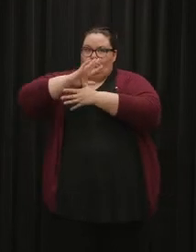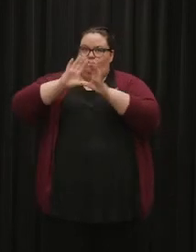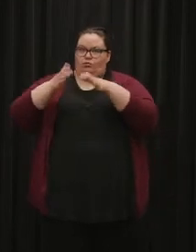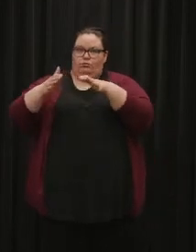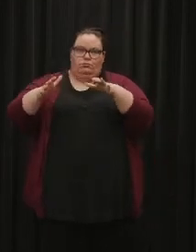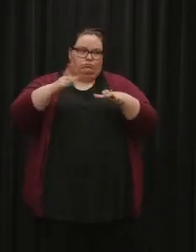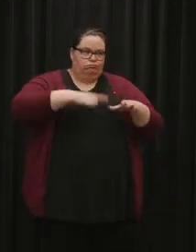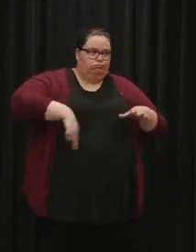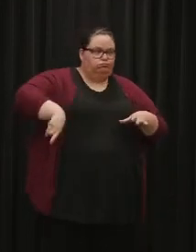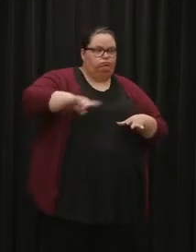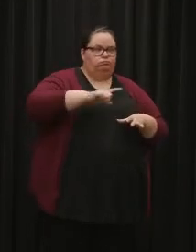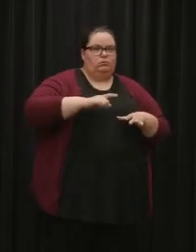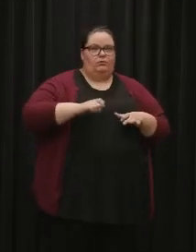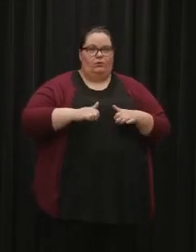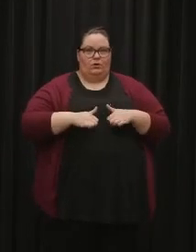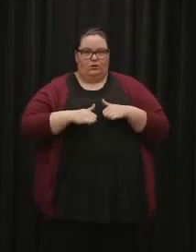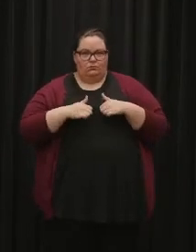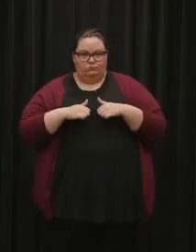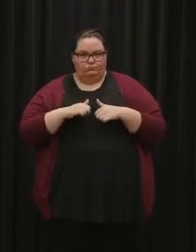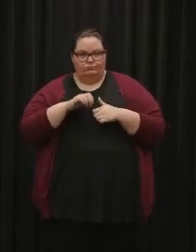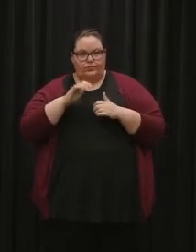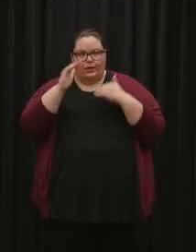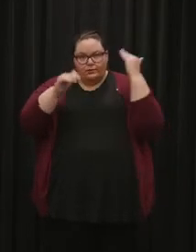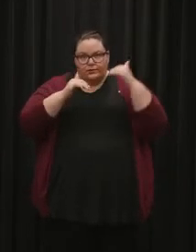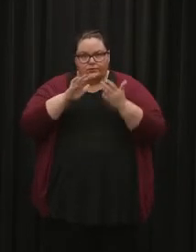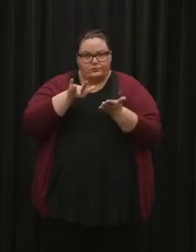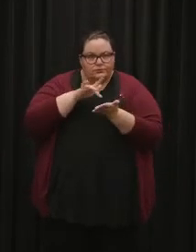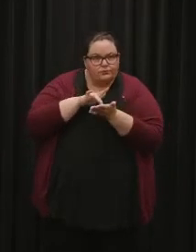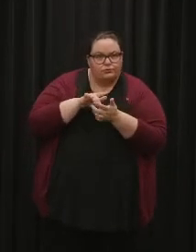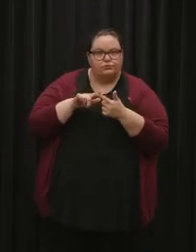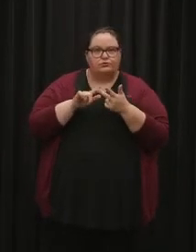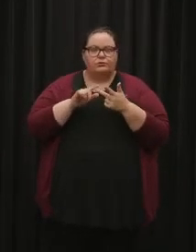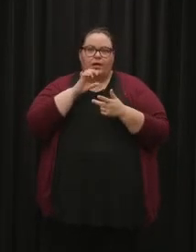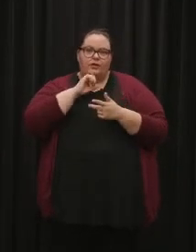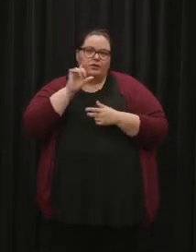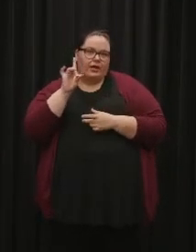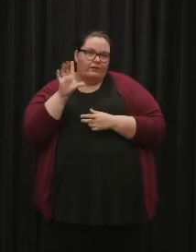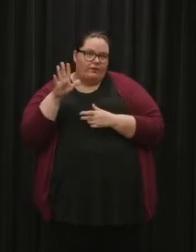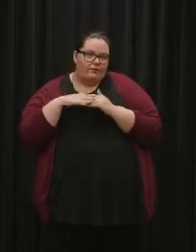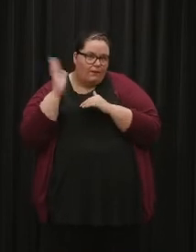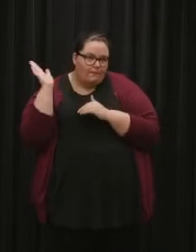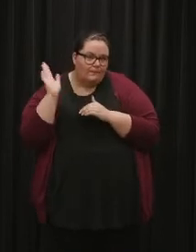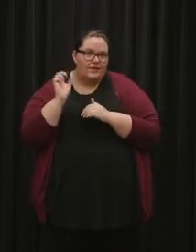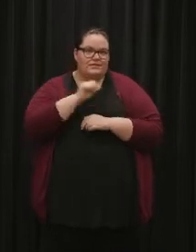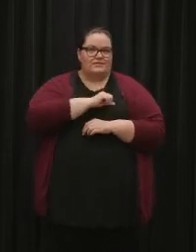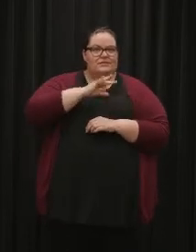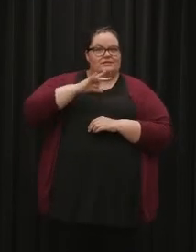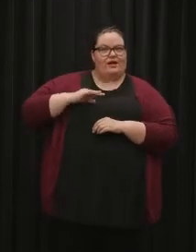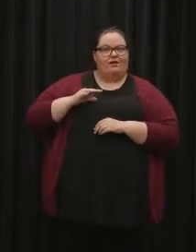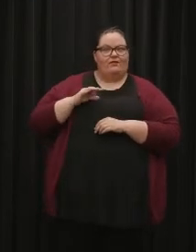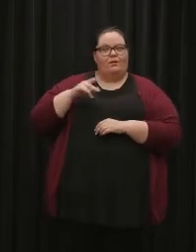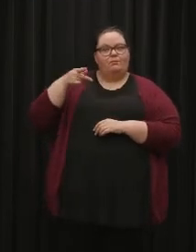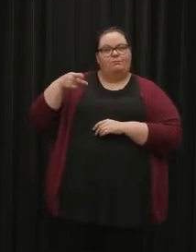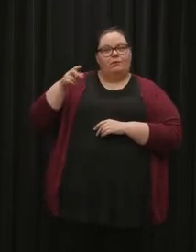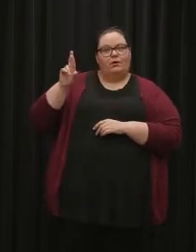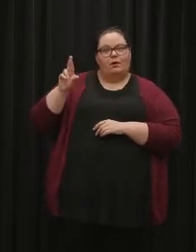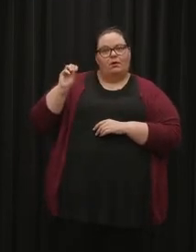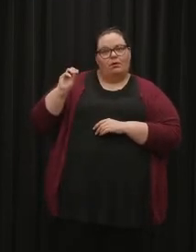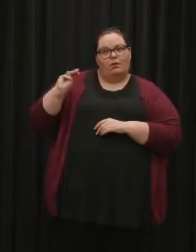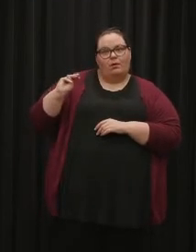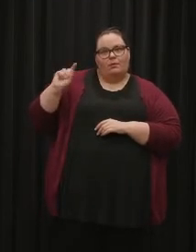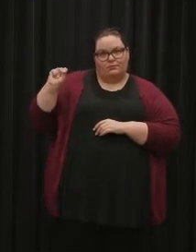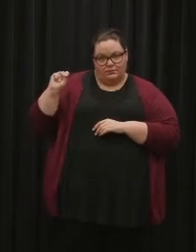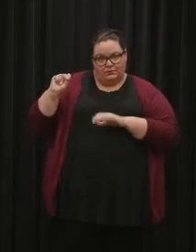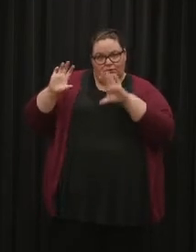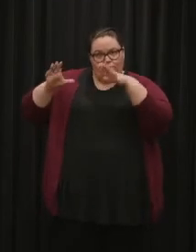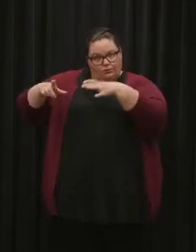province, including long-term care staff and residents, people 85 and older, staff from the provincial rapid outbreak management